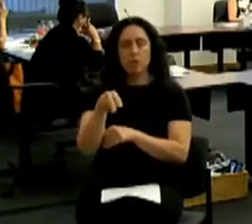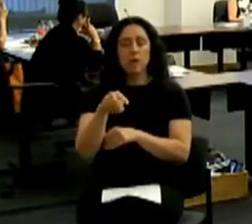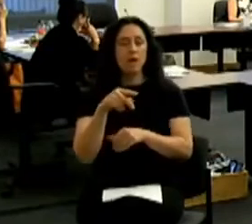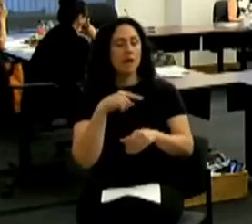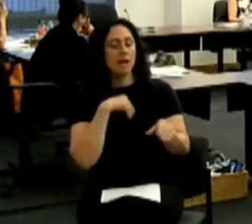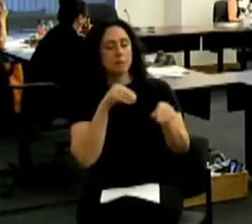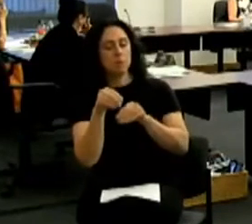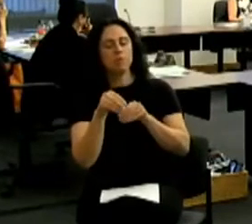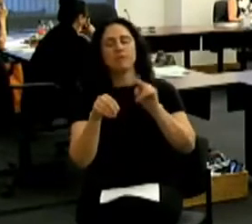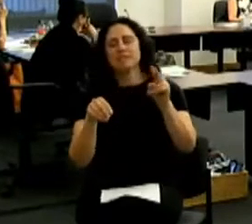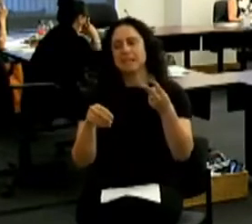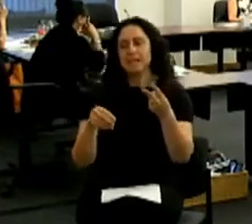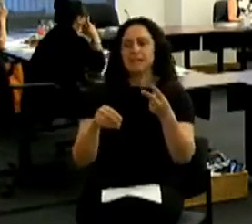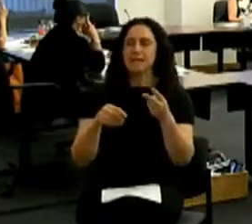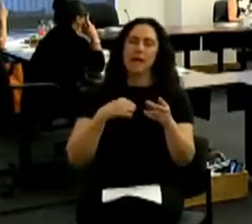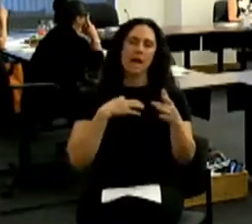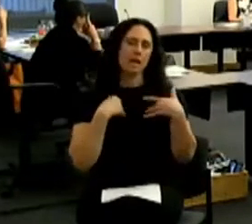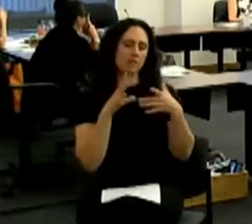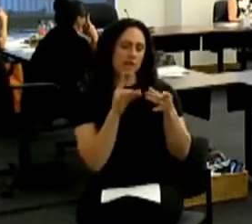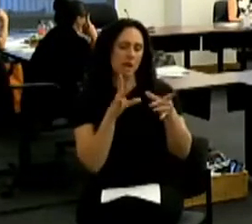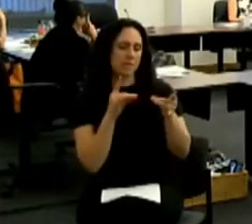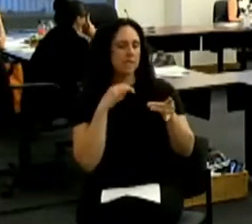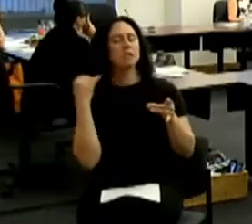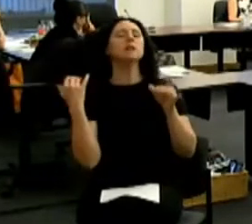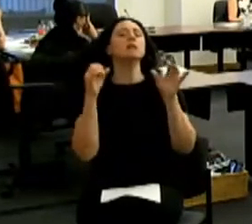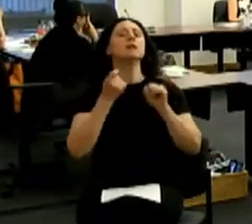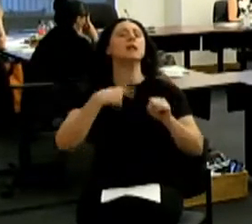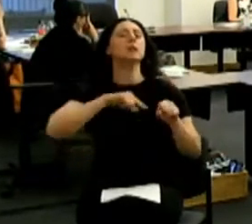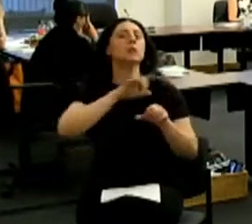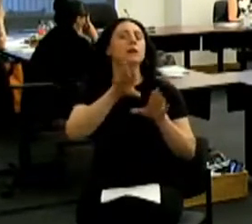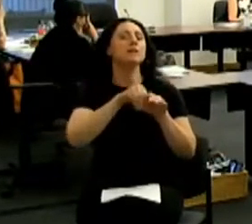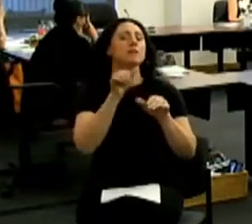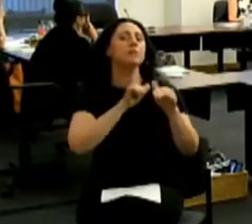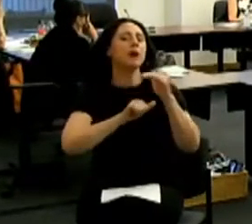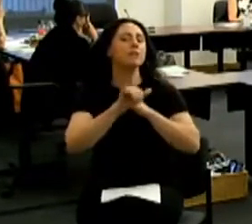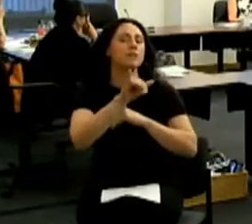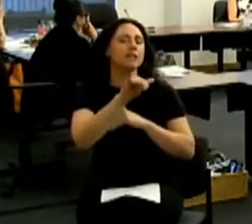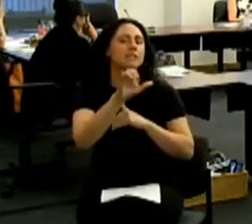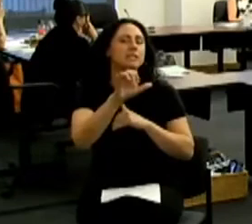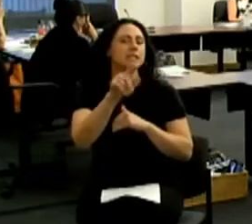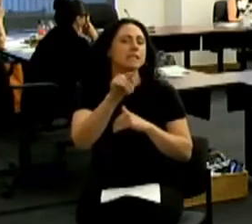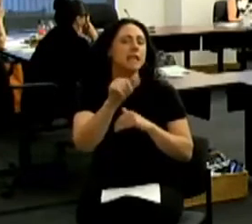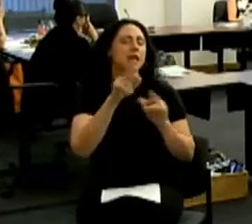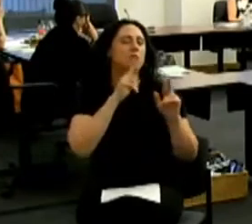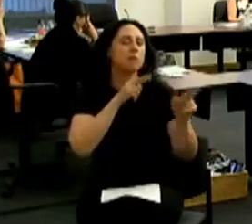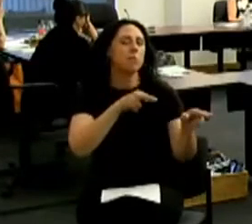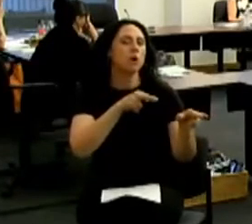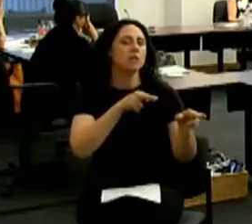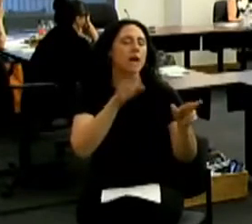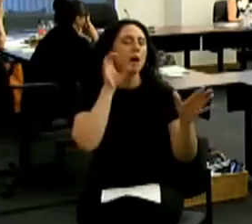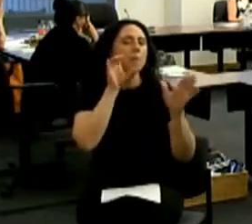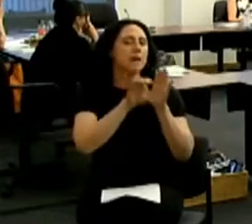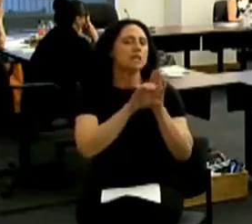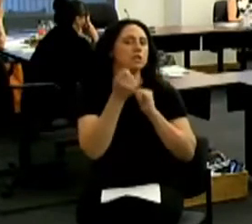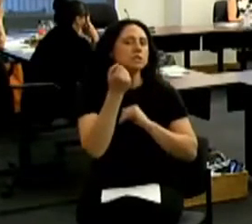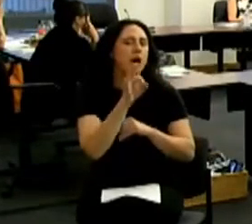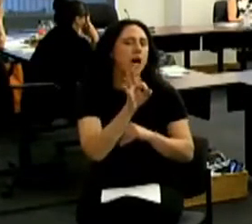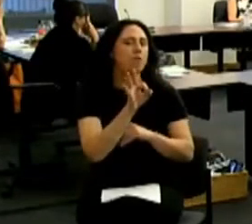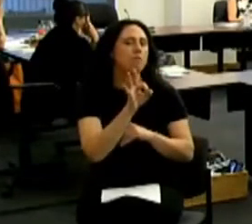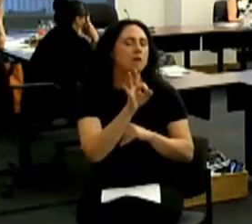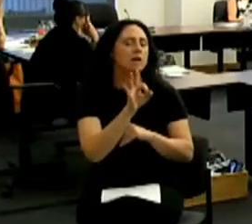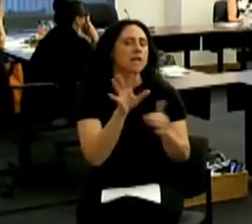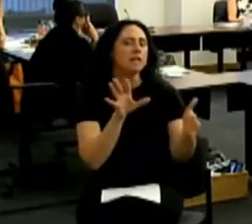I have a comment. Can we include under the ICCTA report pictures of